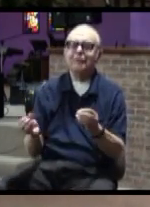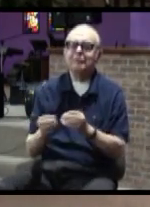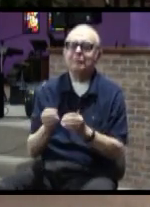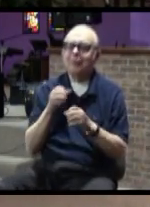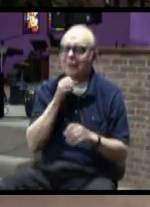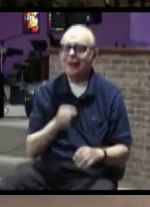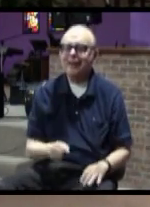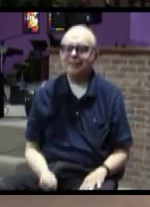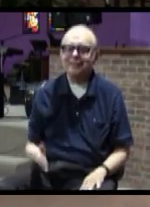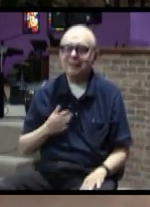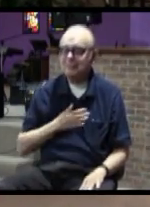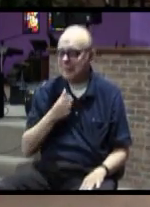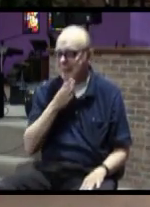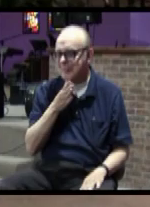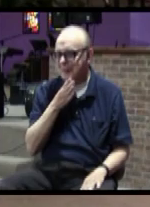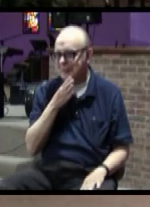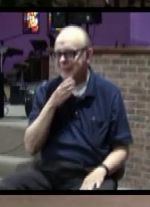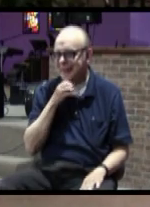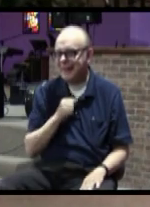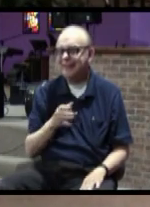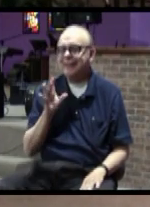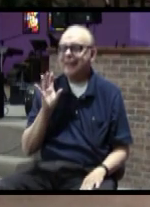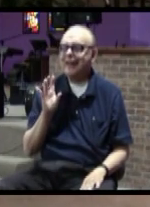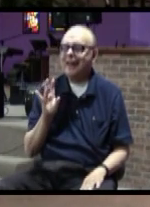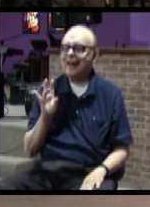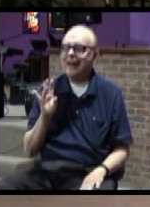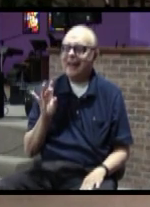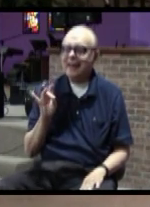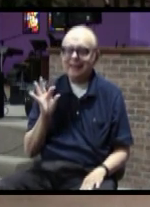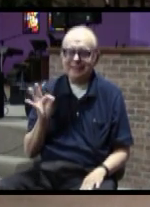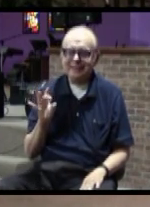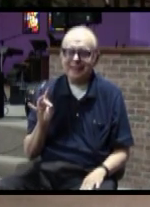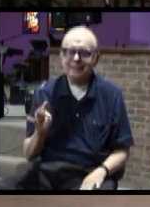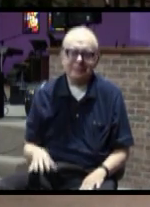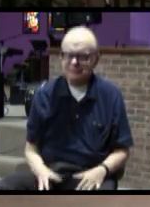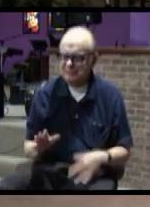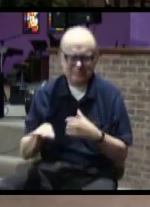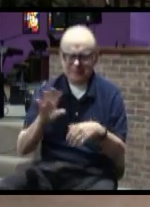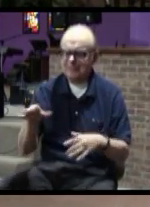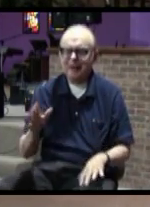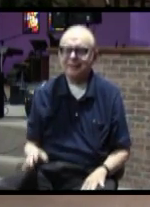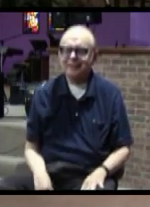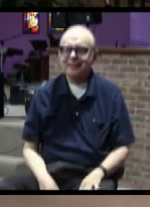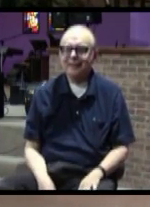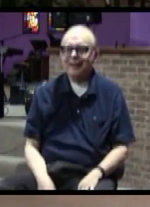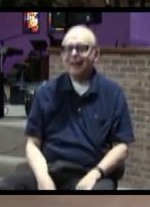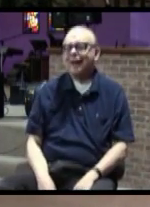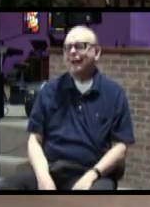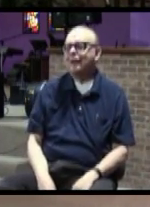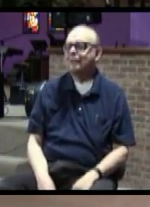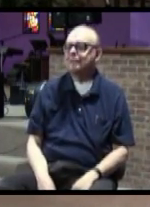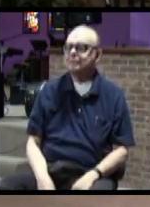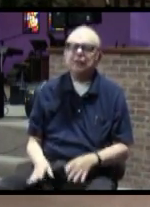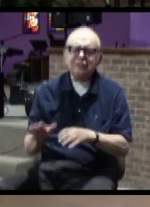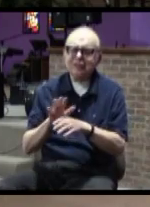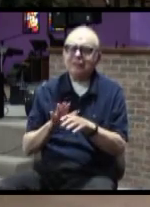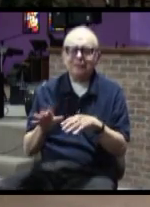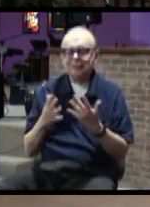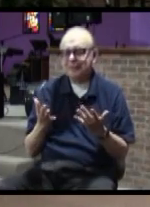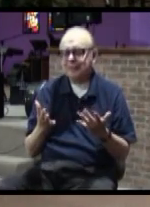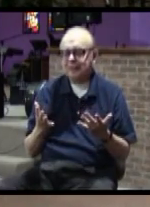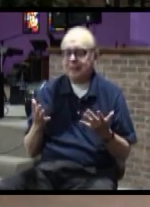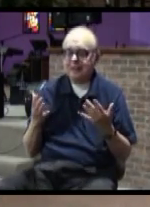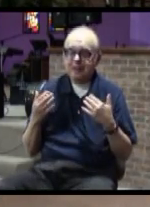I'm making you older than you are. My mom is 86, I'm sorry. Or 87. We'll be 87. She's in there